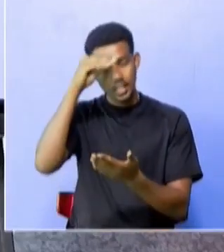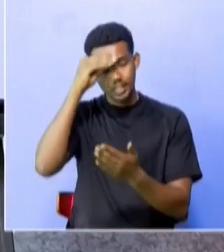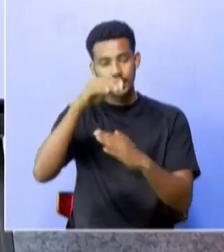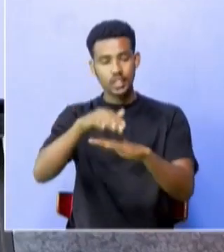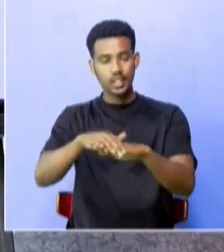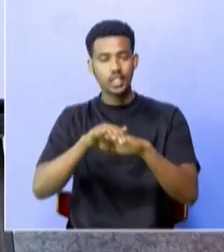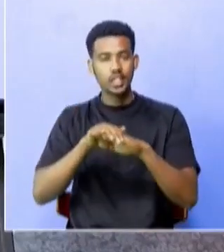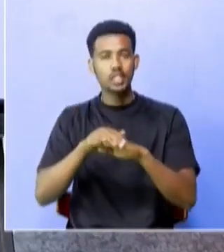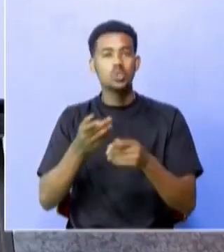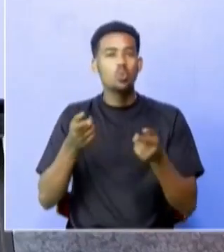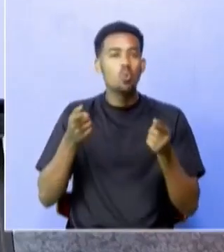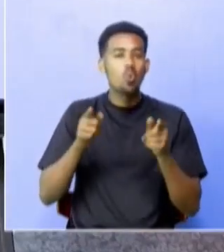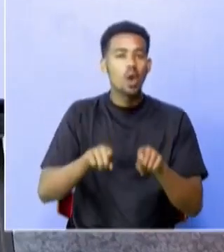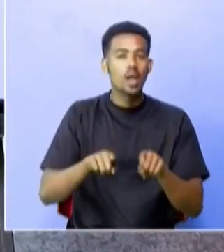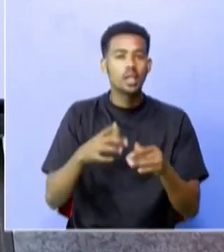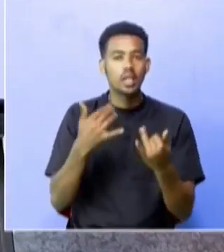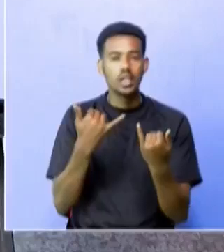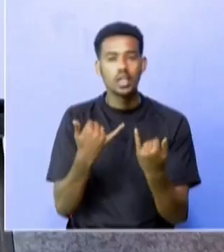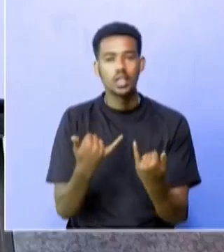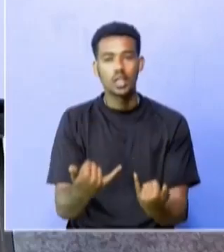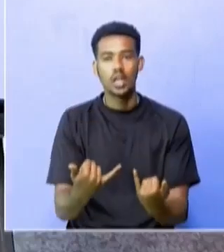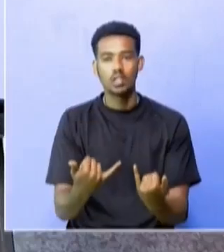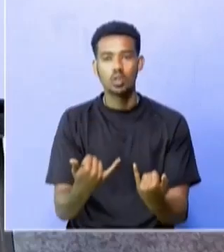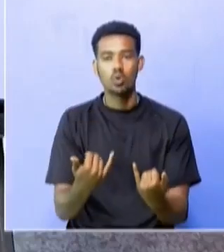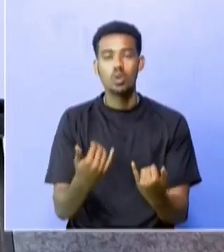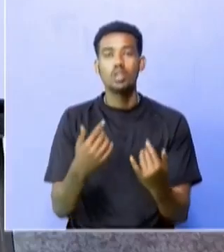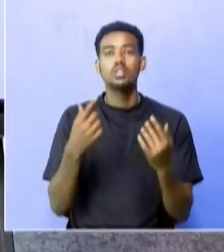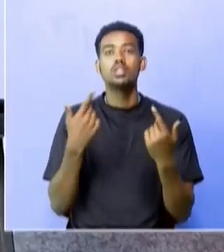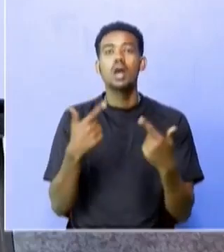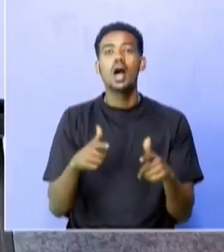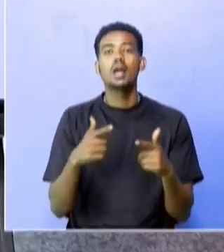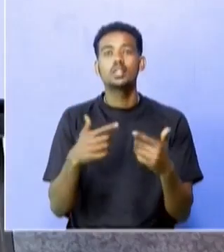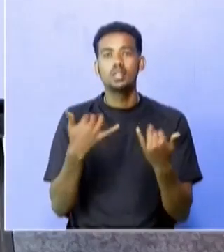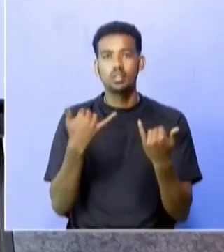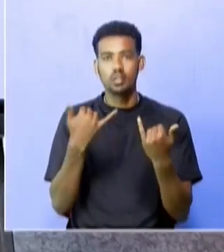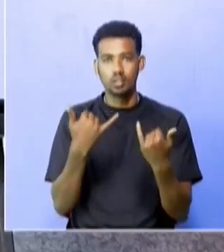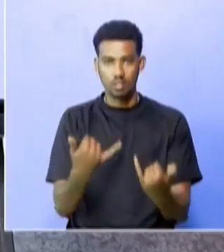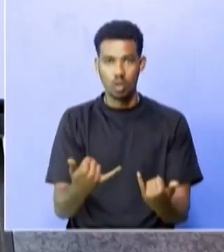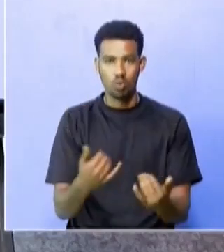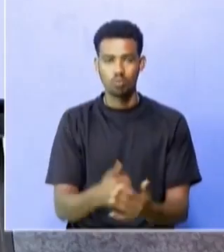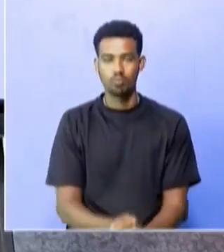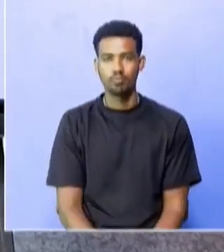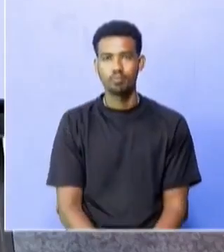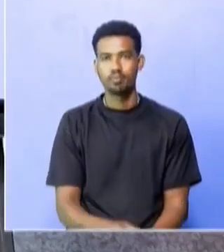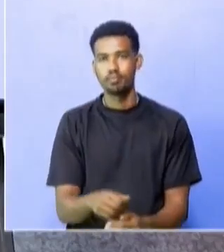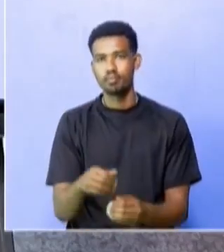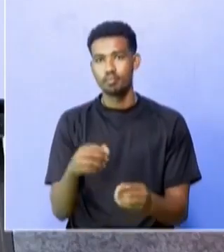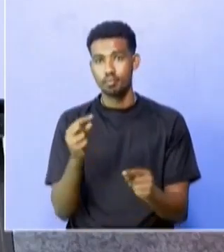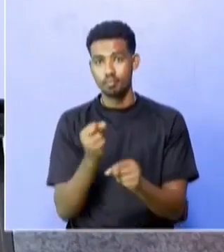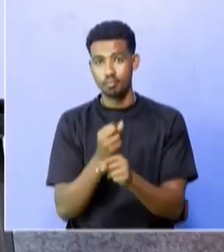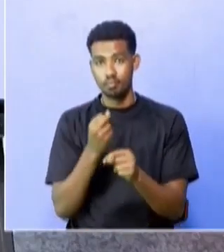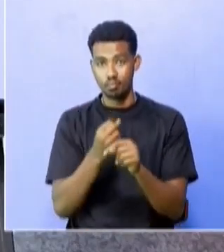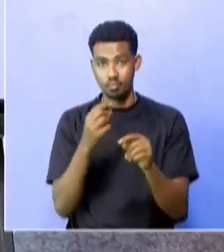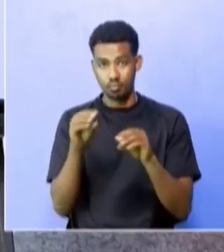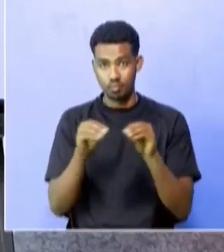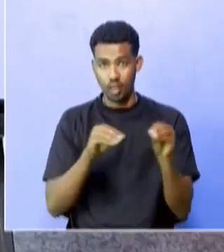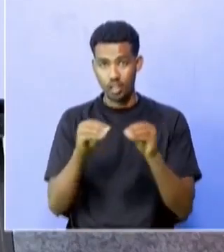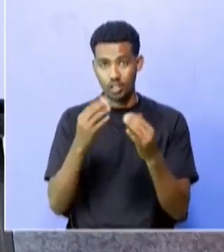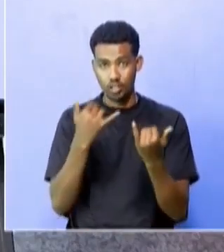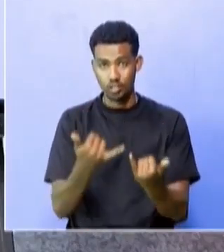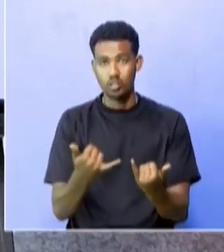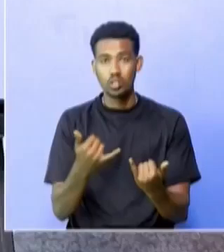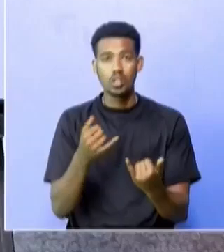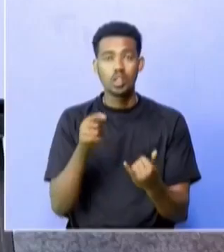English when? Right now. The action happening right now. And also present continuous tense